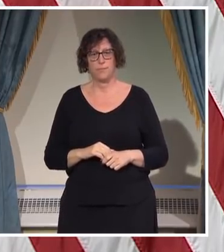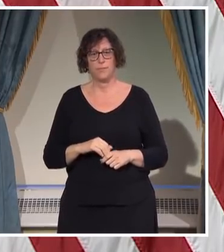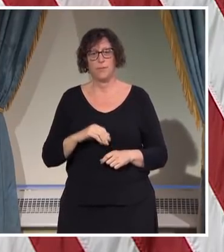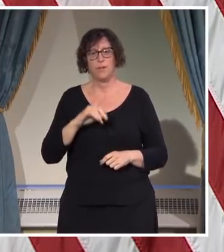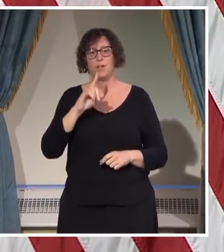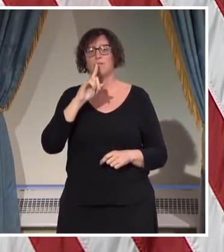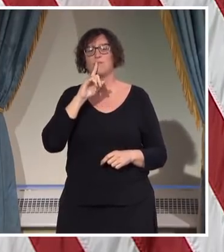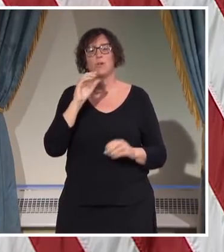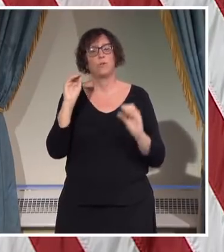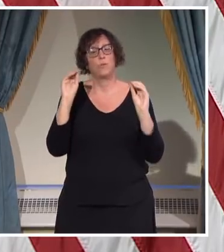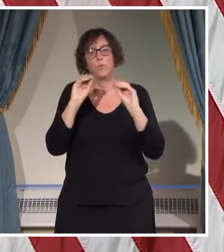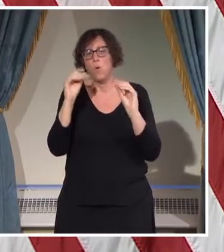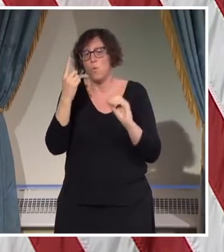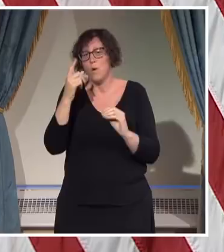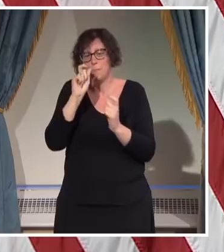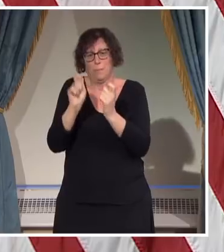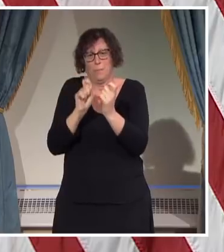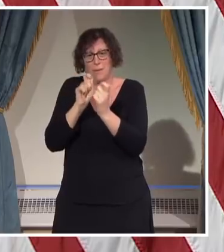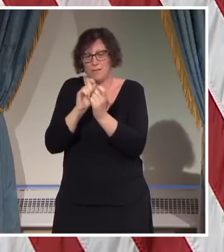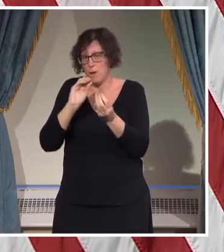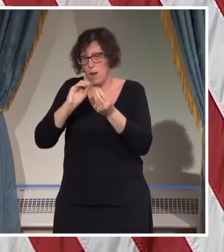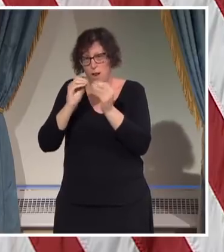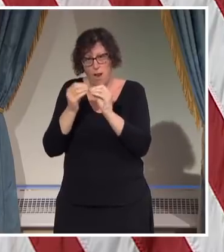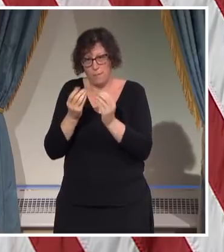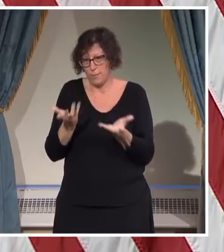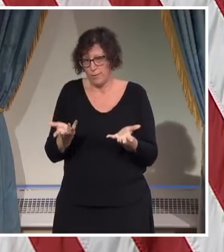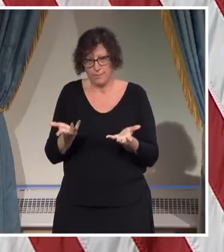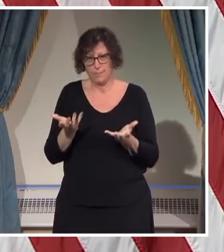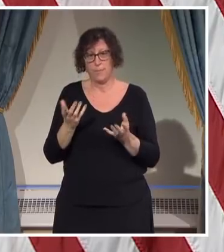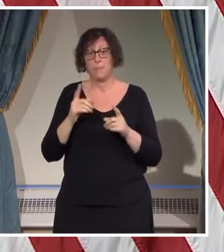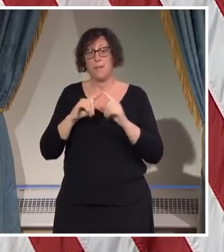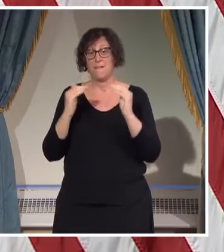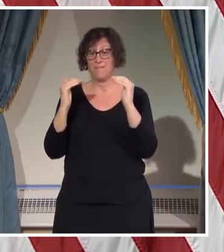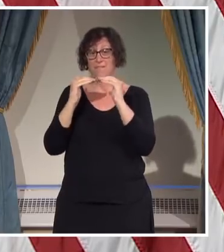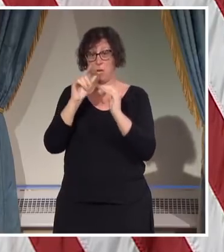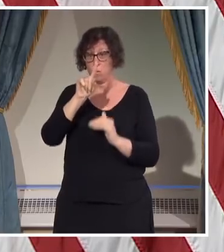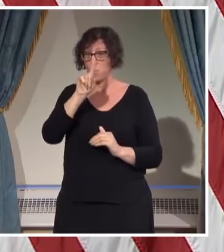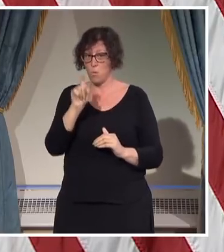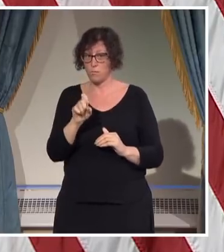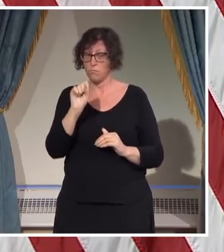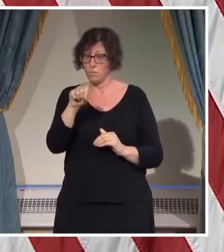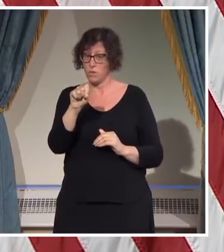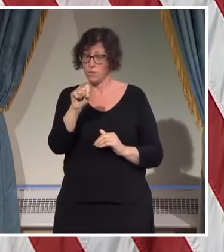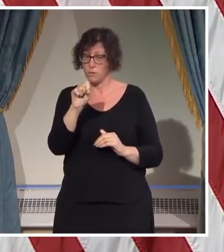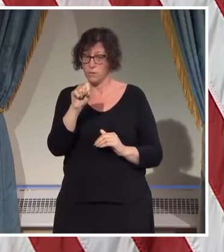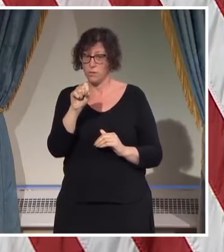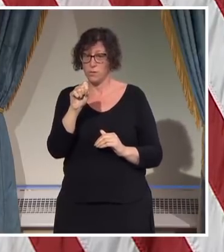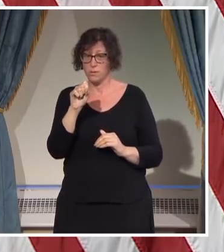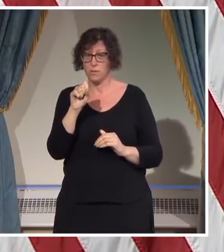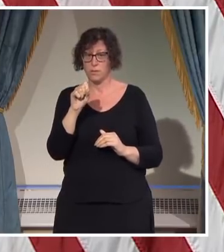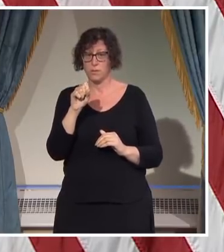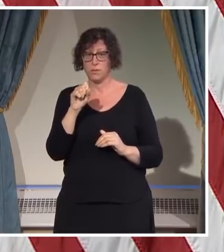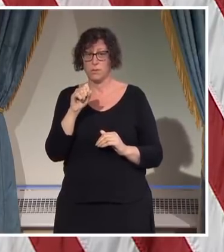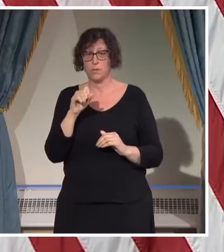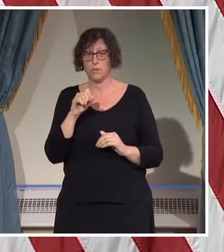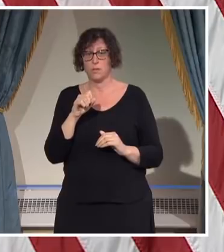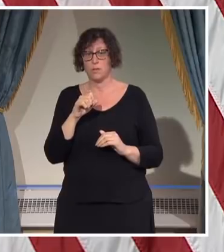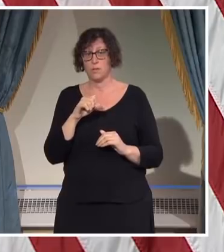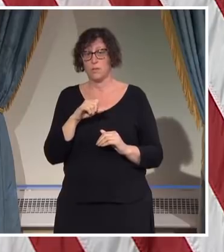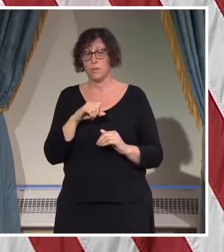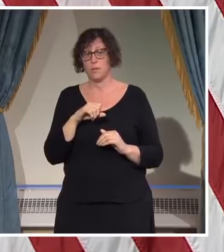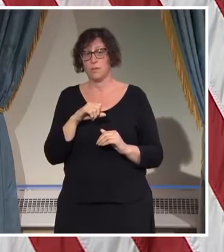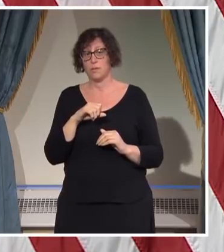answer accurately to your second question. Perfectly fair question. I think my layman's way of saying it is there's a lot more people out